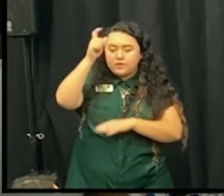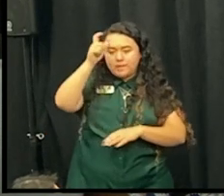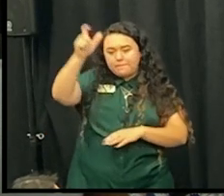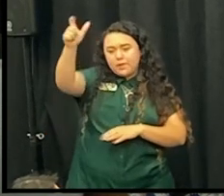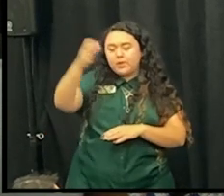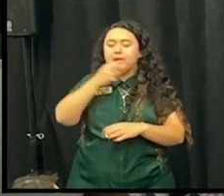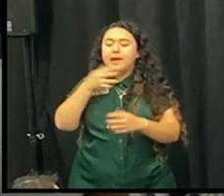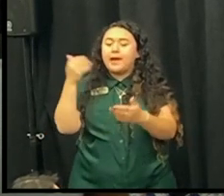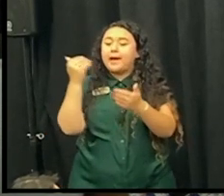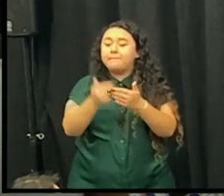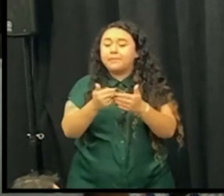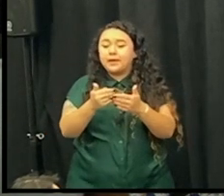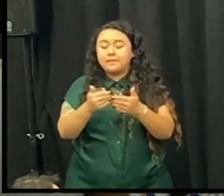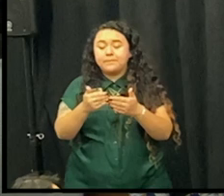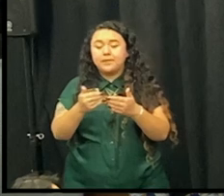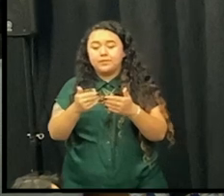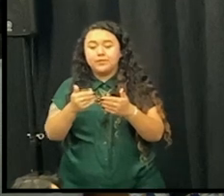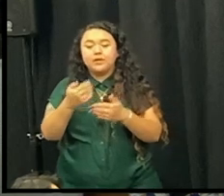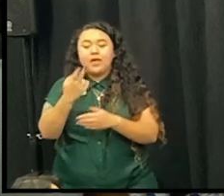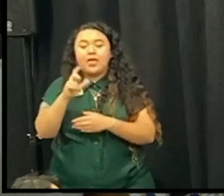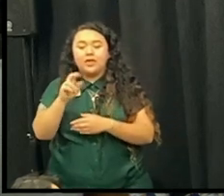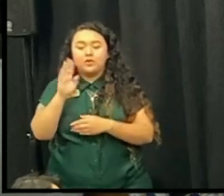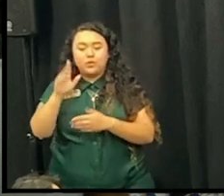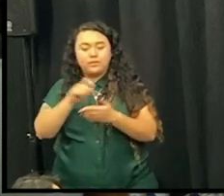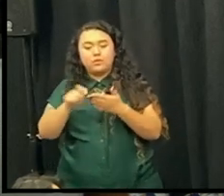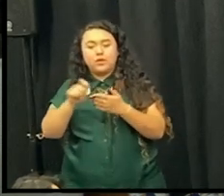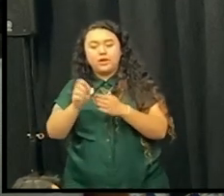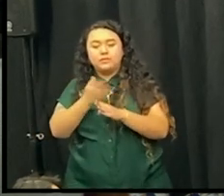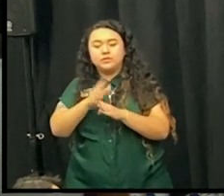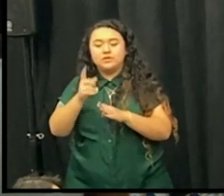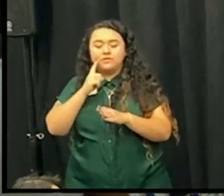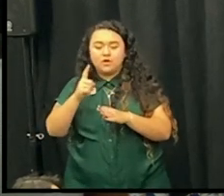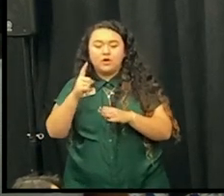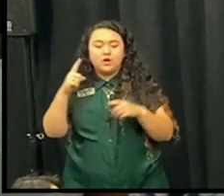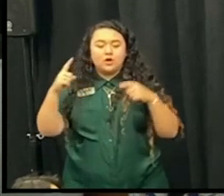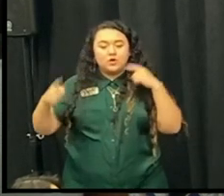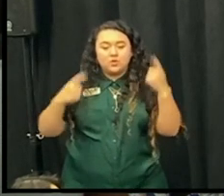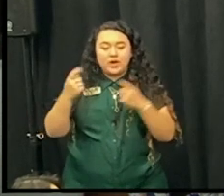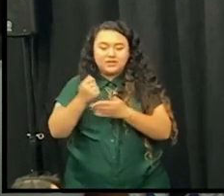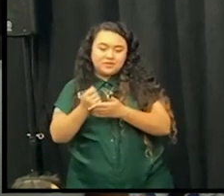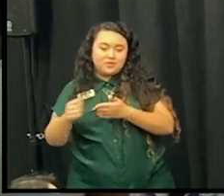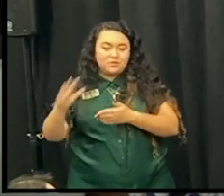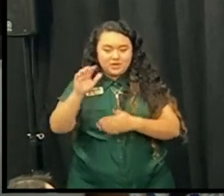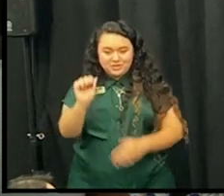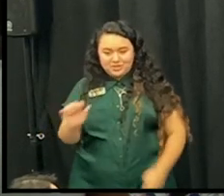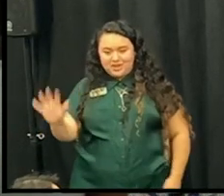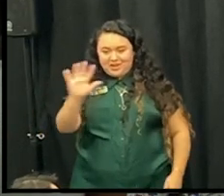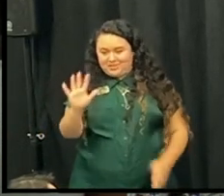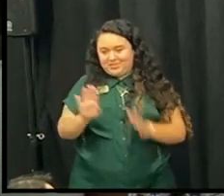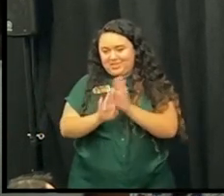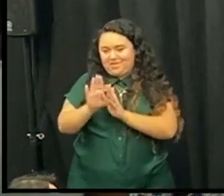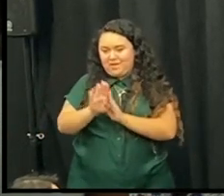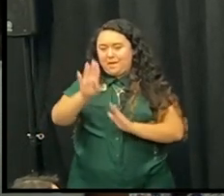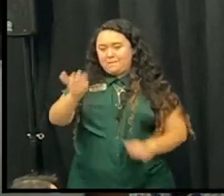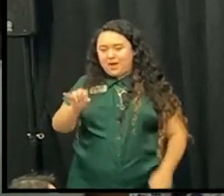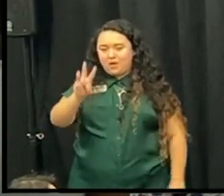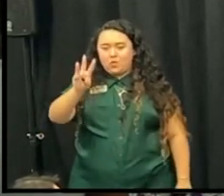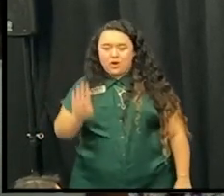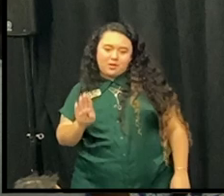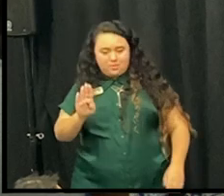upcoming, Helen is going to be writing the music for Crazy Rich Asians, which is being developed by Warner Brothers